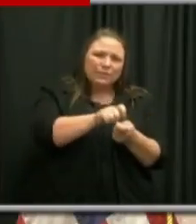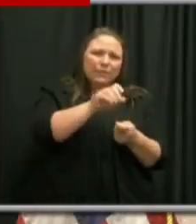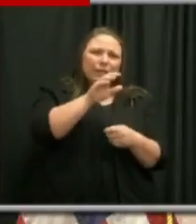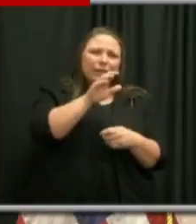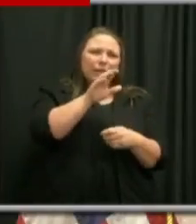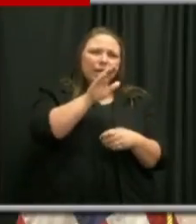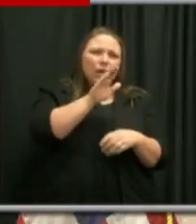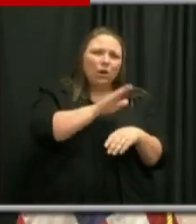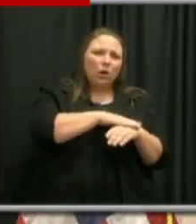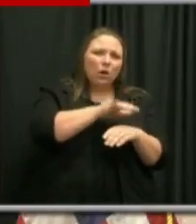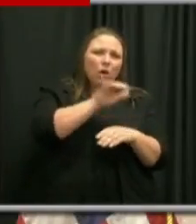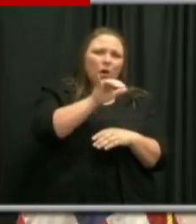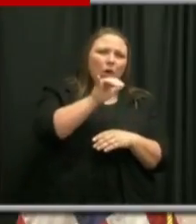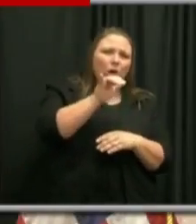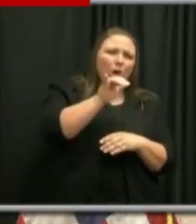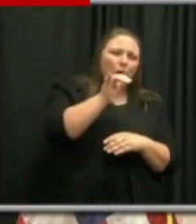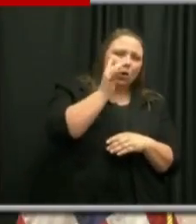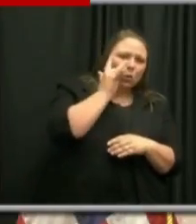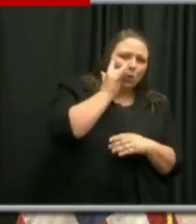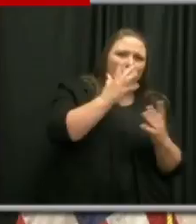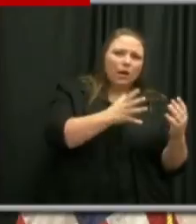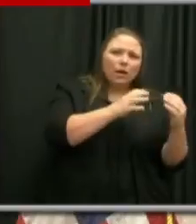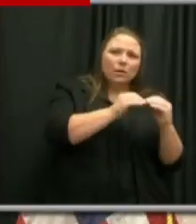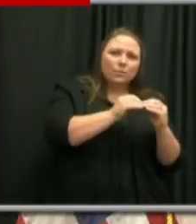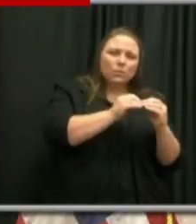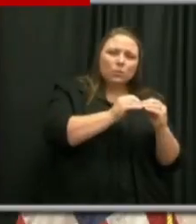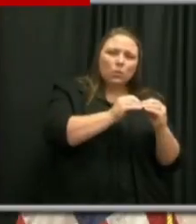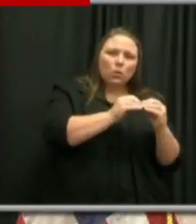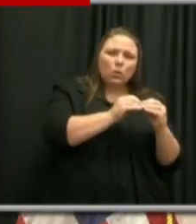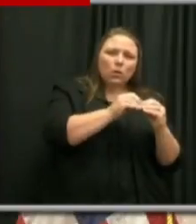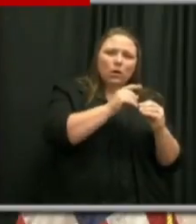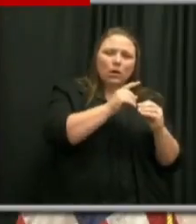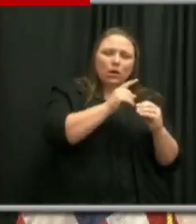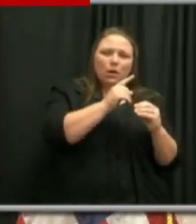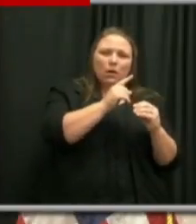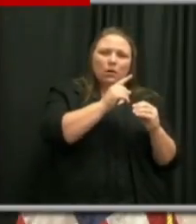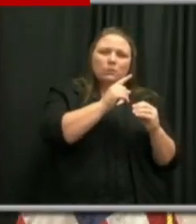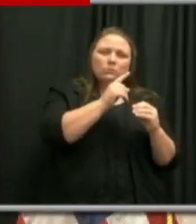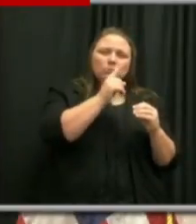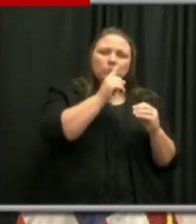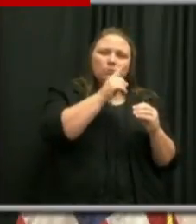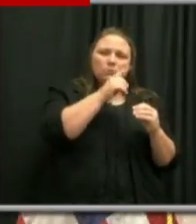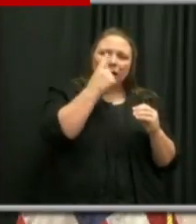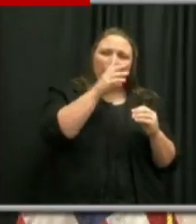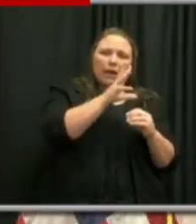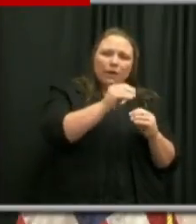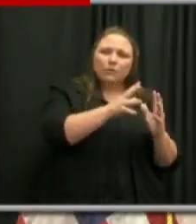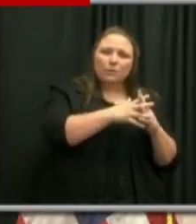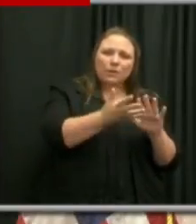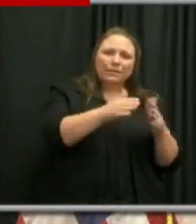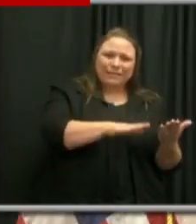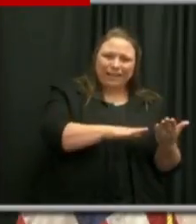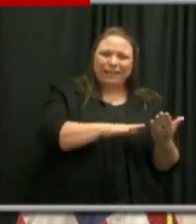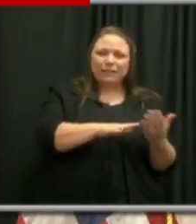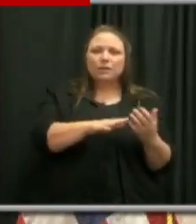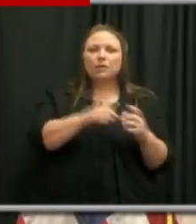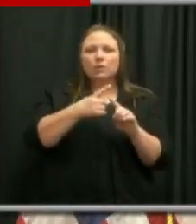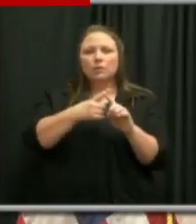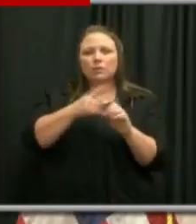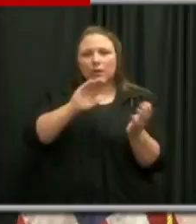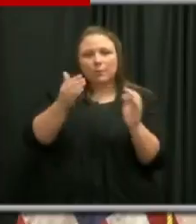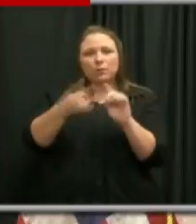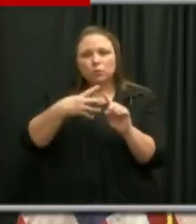of why maybe 9 African Americans have died out of 22 or 24, excuse me. It is something that we